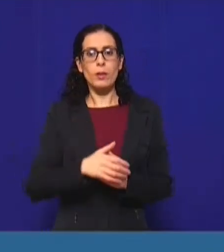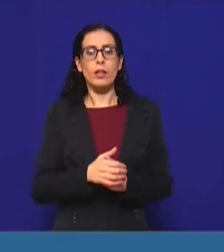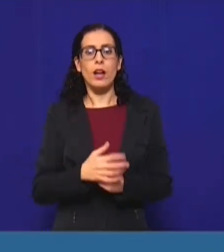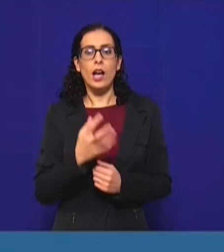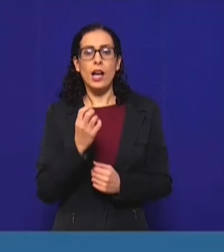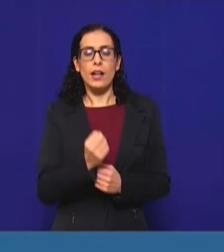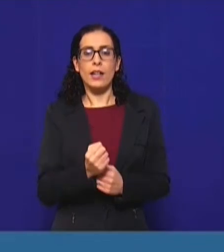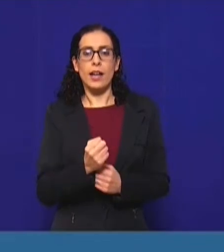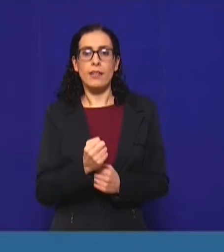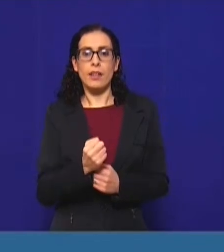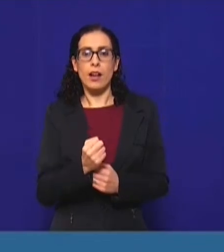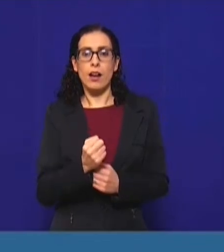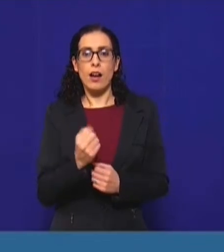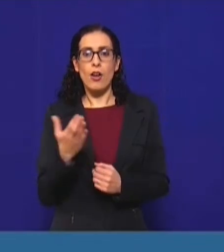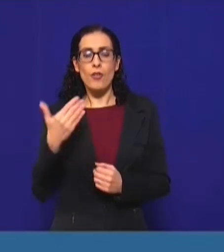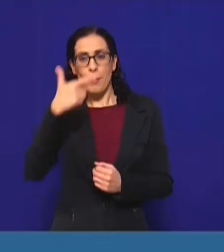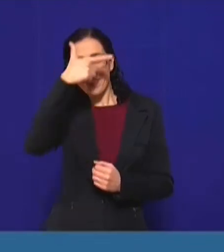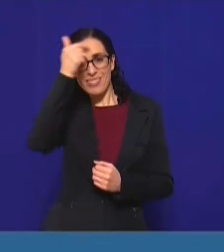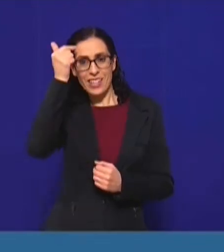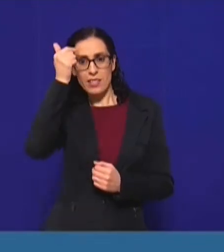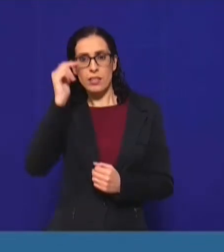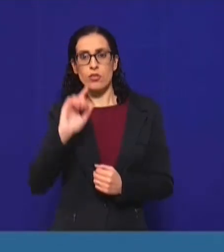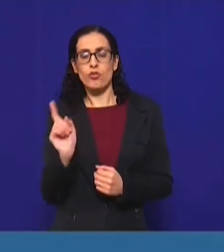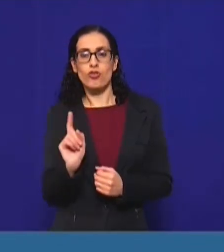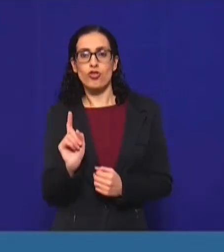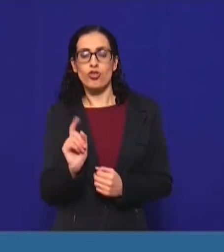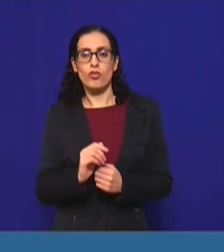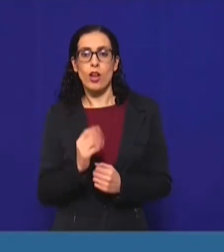kellna mir-rapid testing kellna